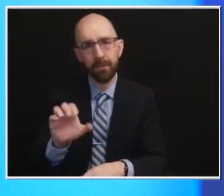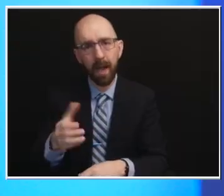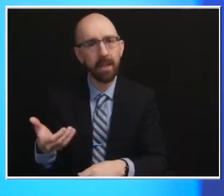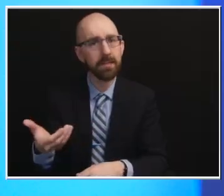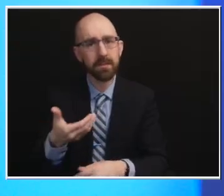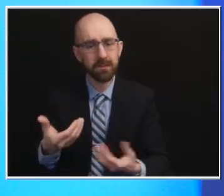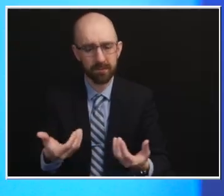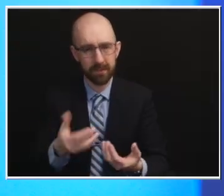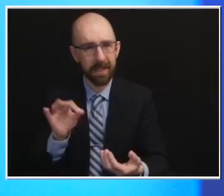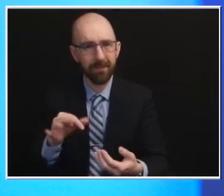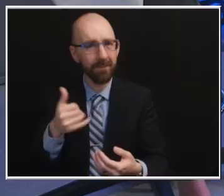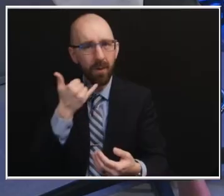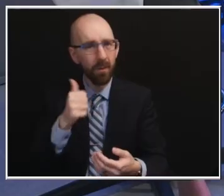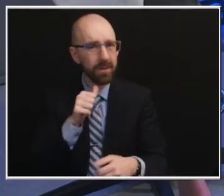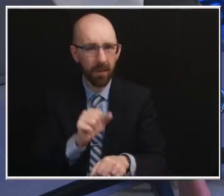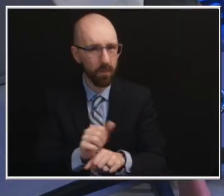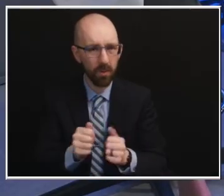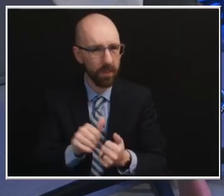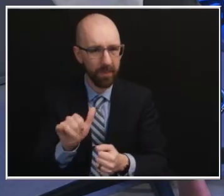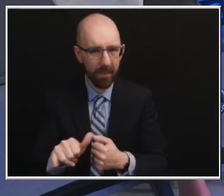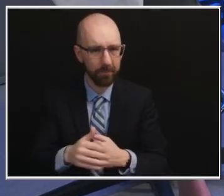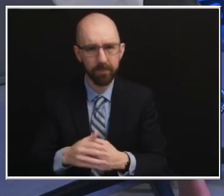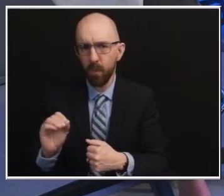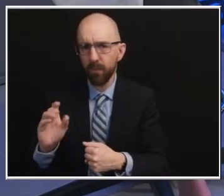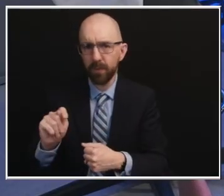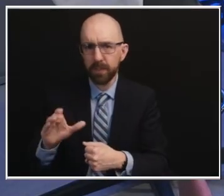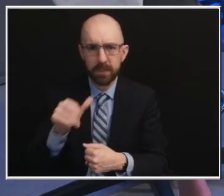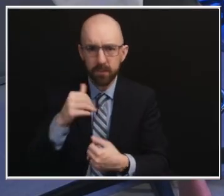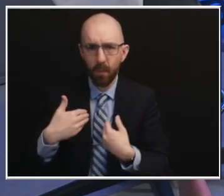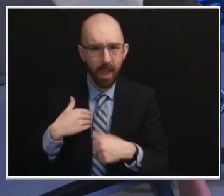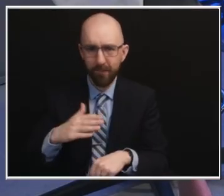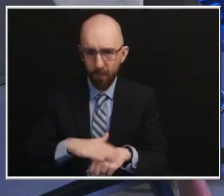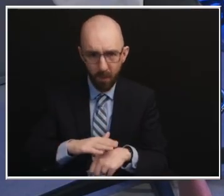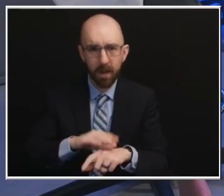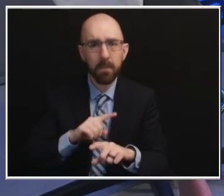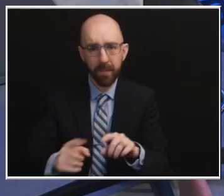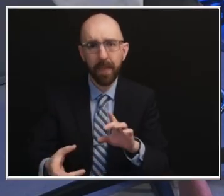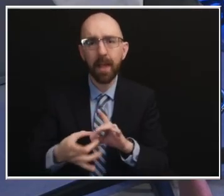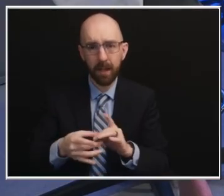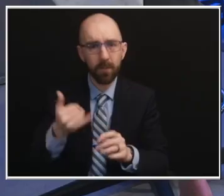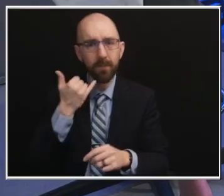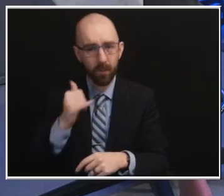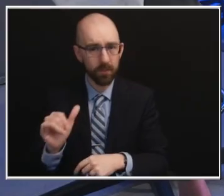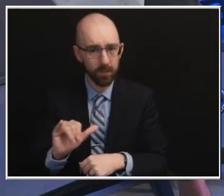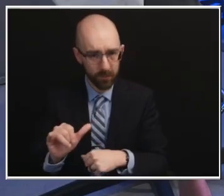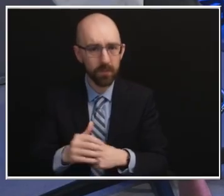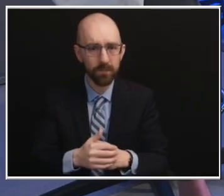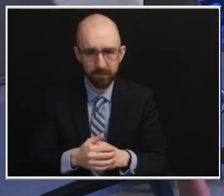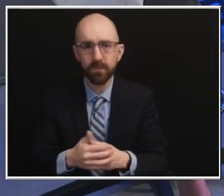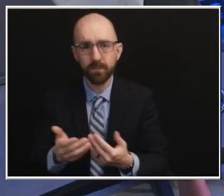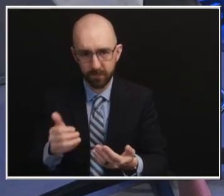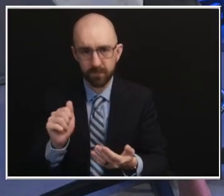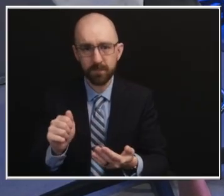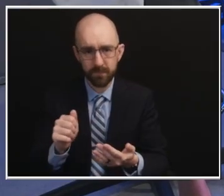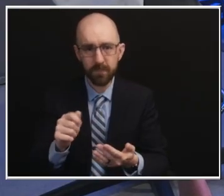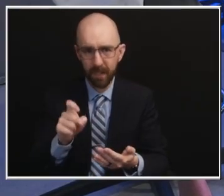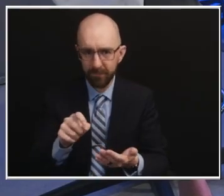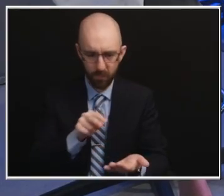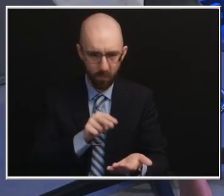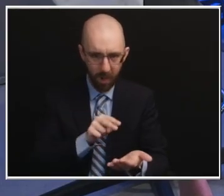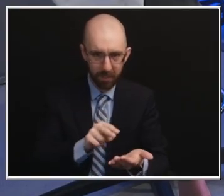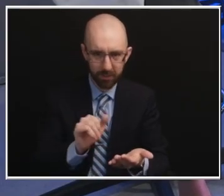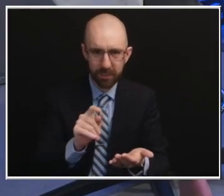not compatible. Okay, and the over-the-counter devices, they don't have warnings, but they connect to a phone too? You have to They connect to the phone. You have to actively watch it and look at it,